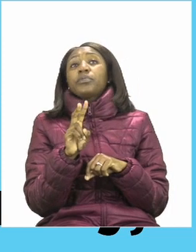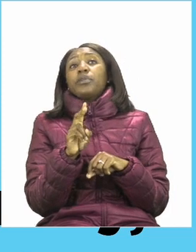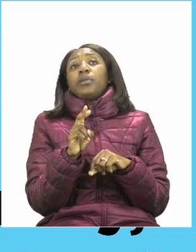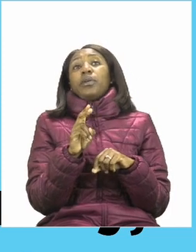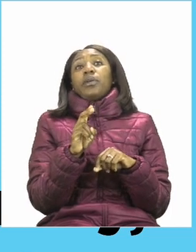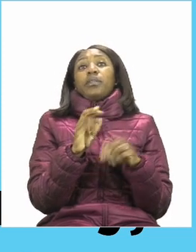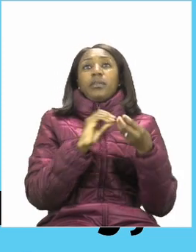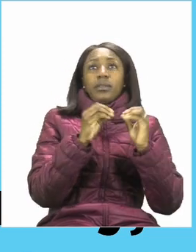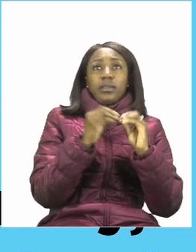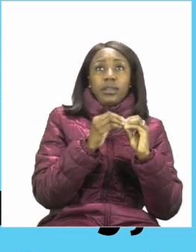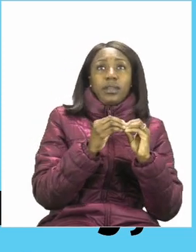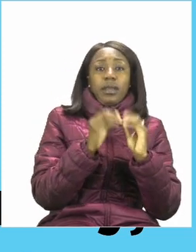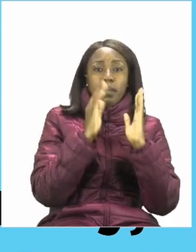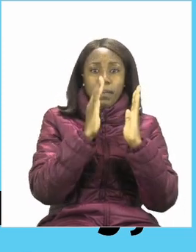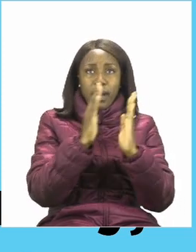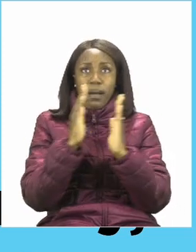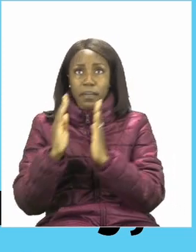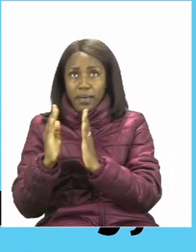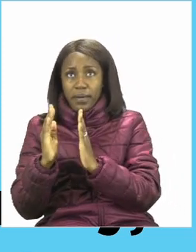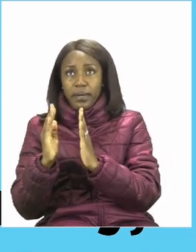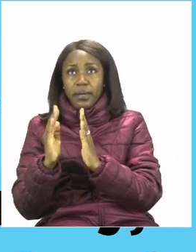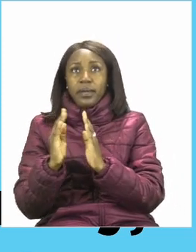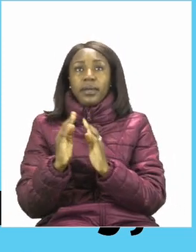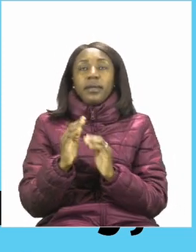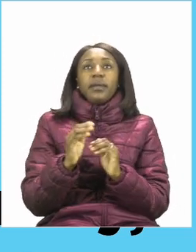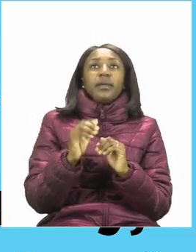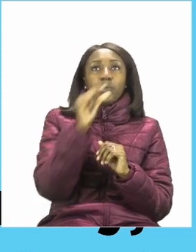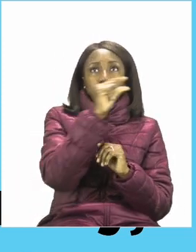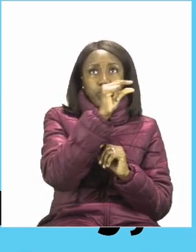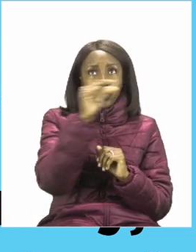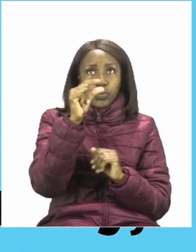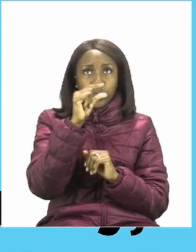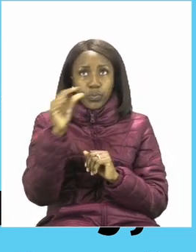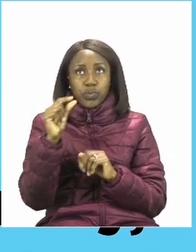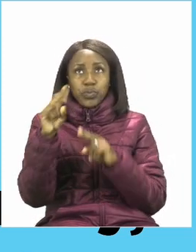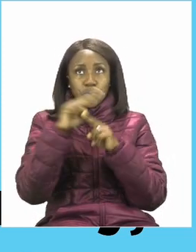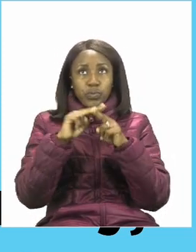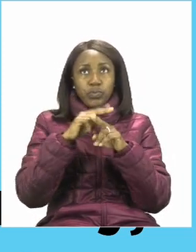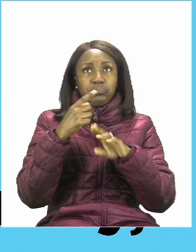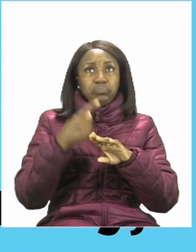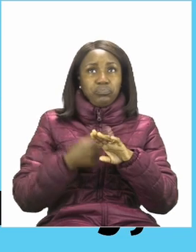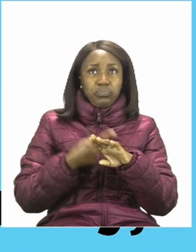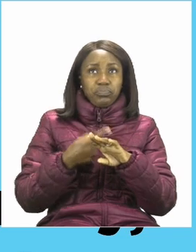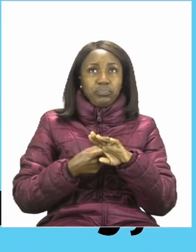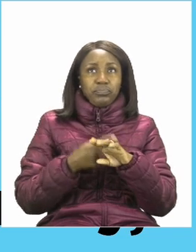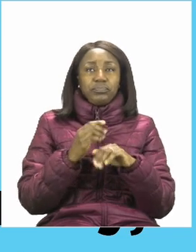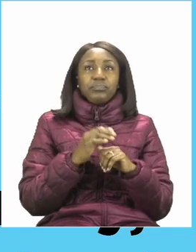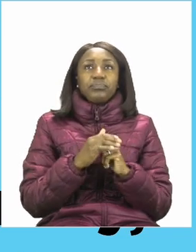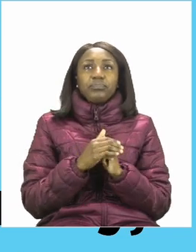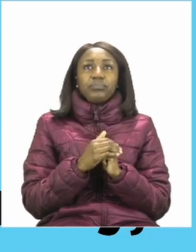vocabulary, place values, and sight words.